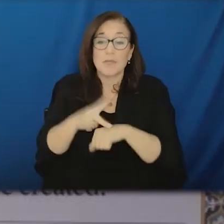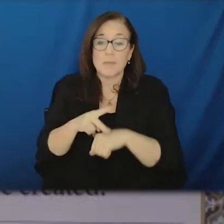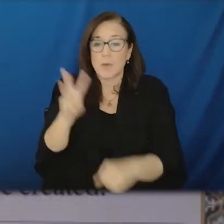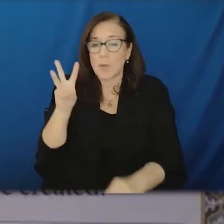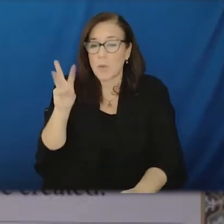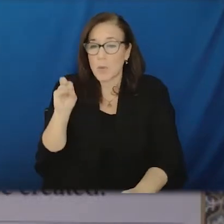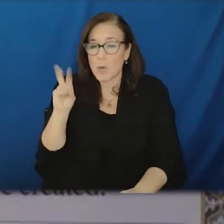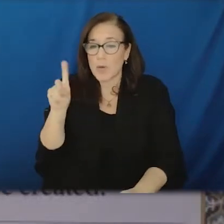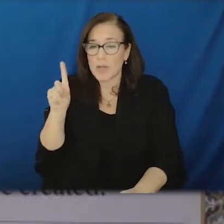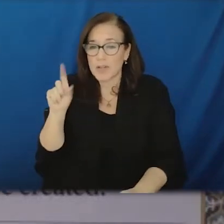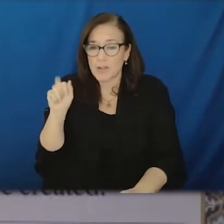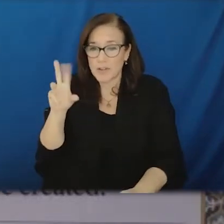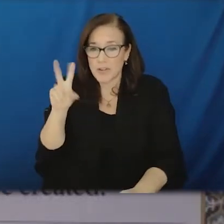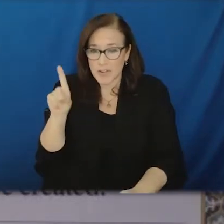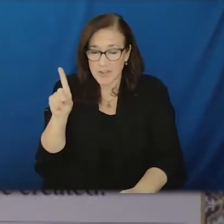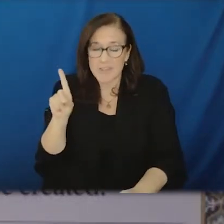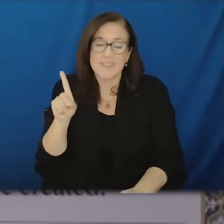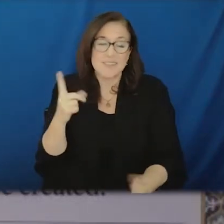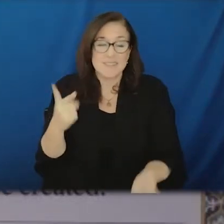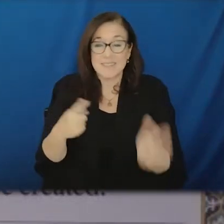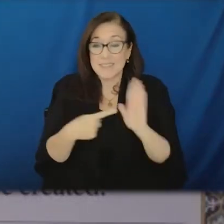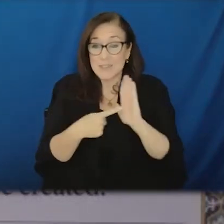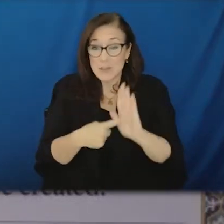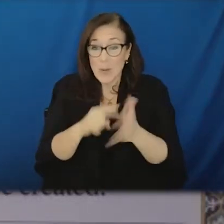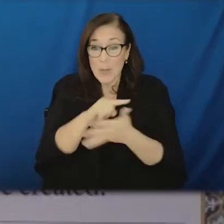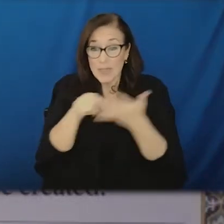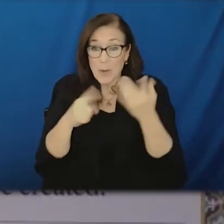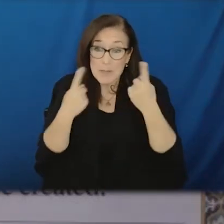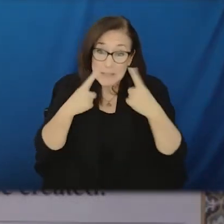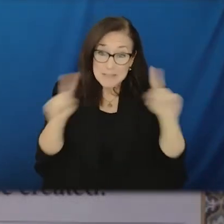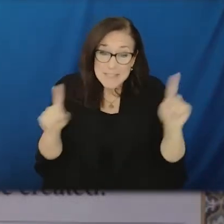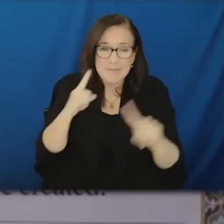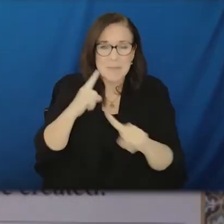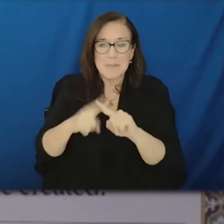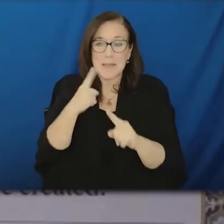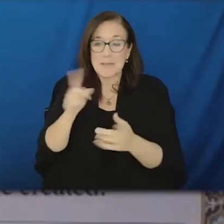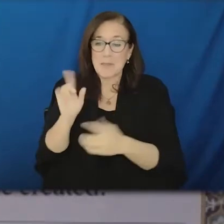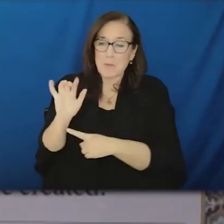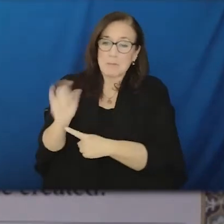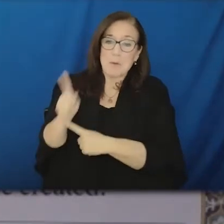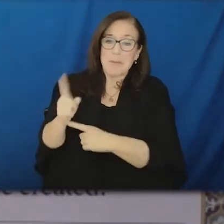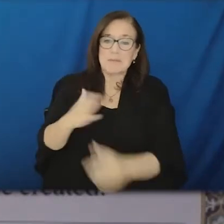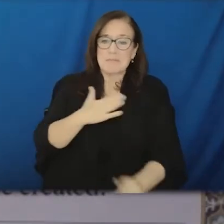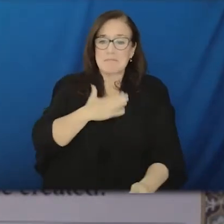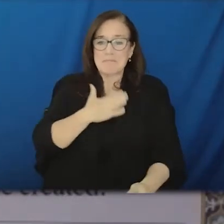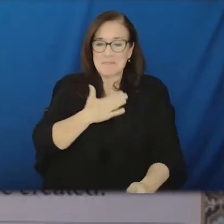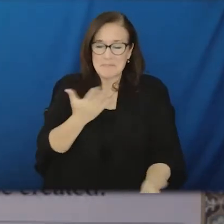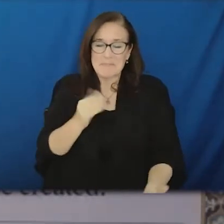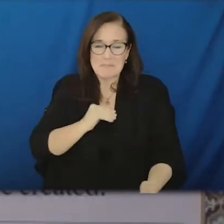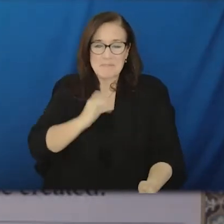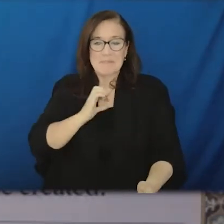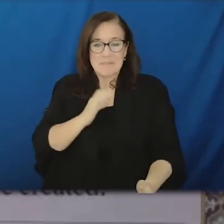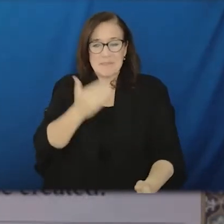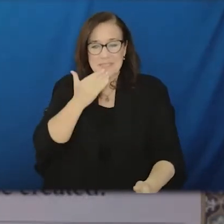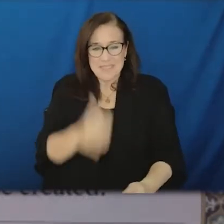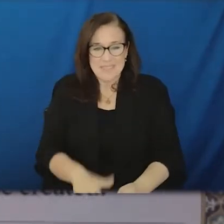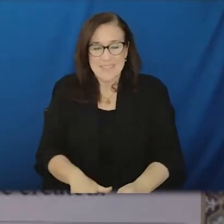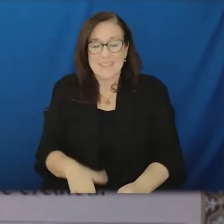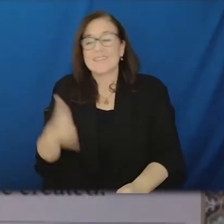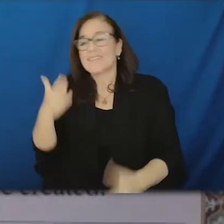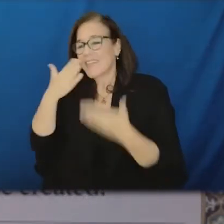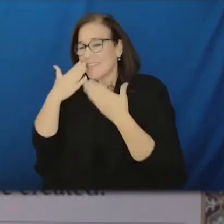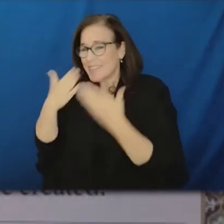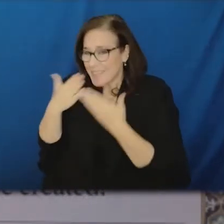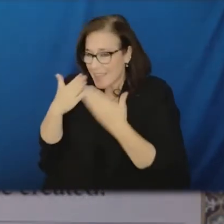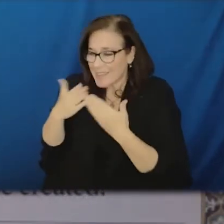achievements and sharing with us those happy moments with their staff and students. Thank you. Oh, thank you so much. That was so uplifting.